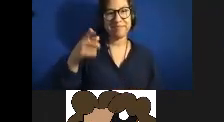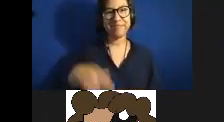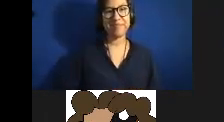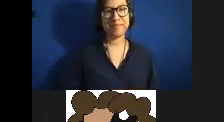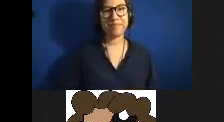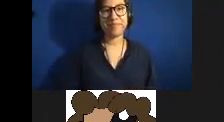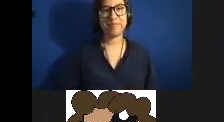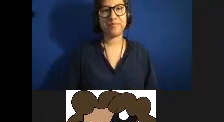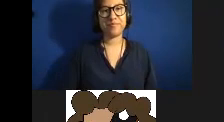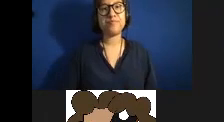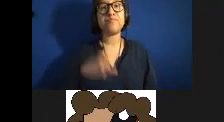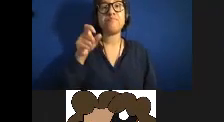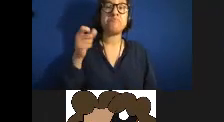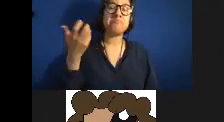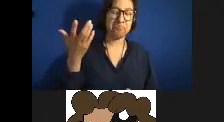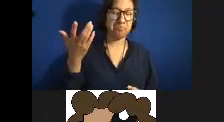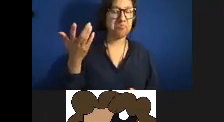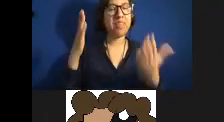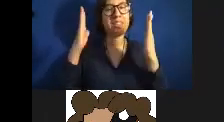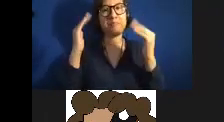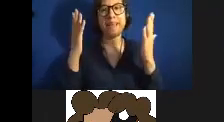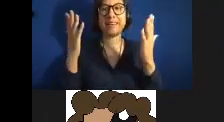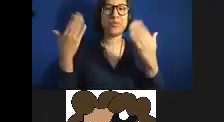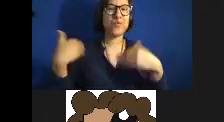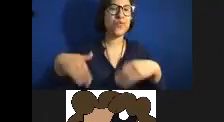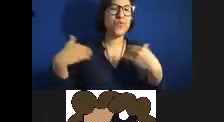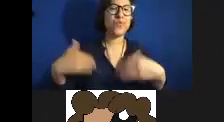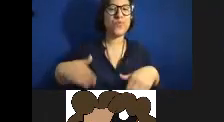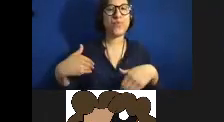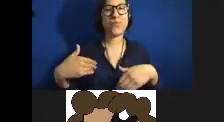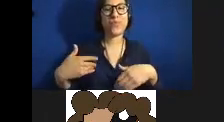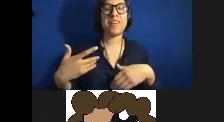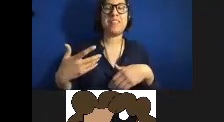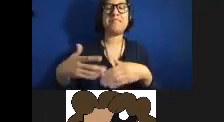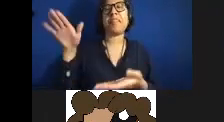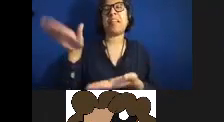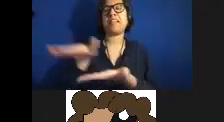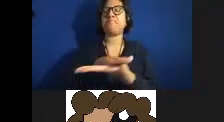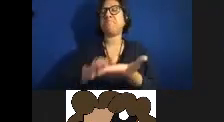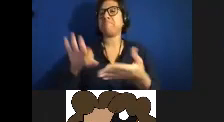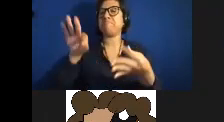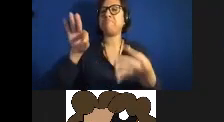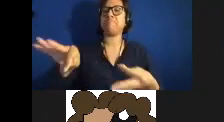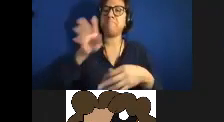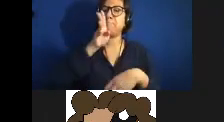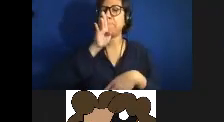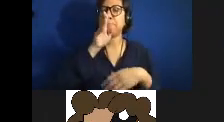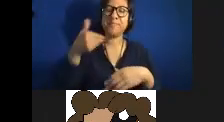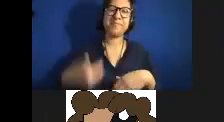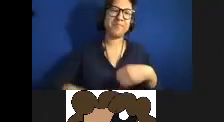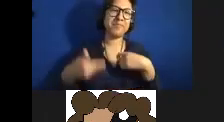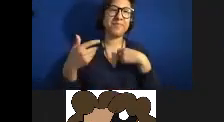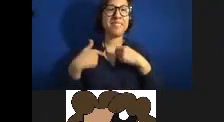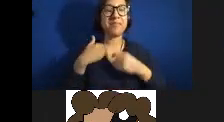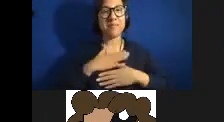you can expect much less polish from me. I am pleased